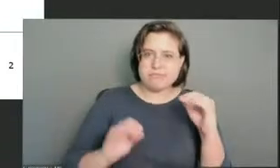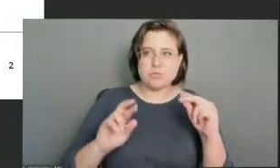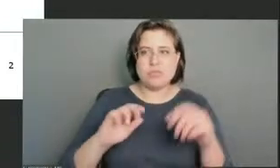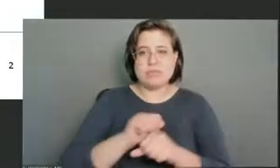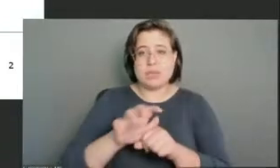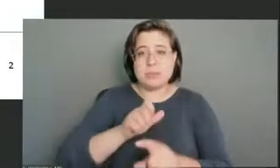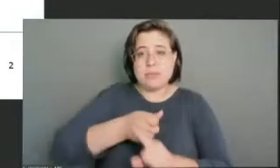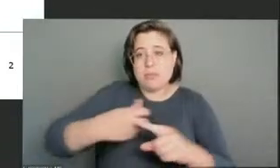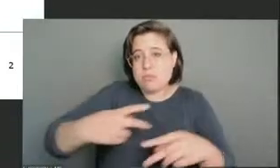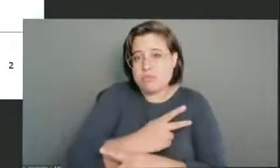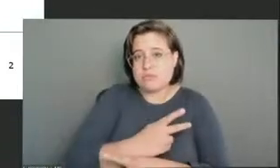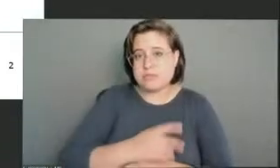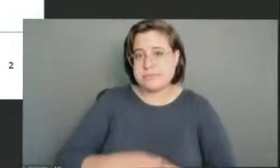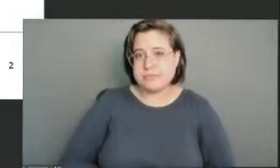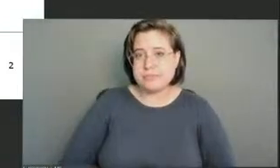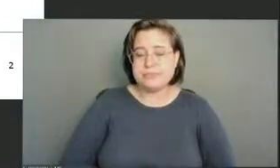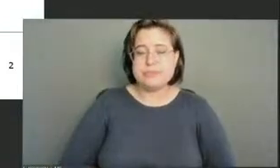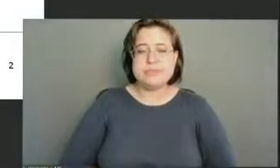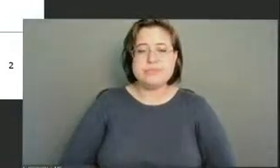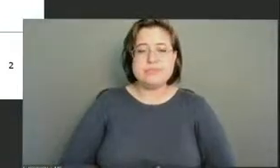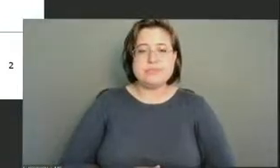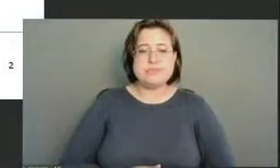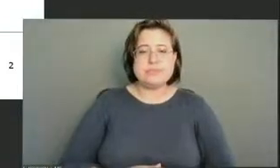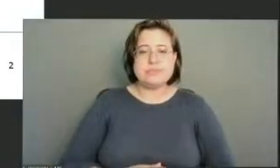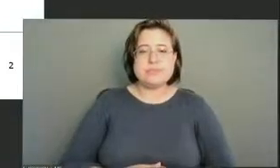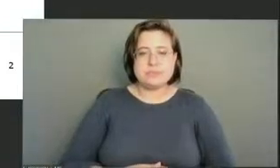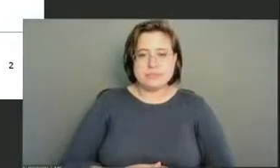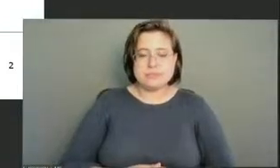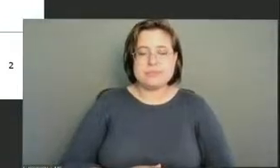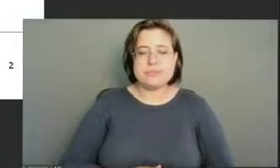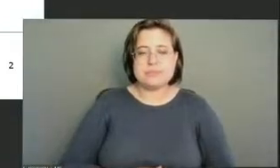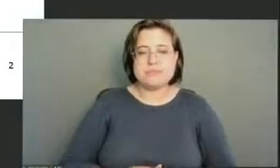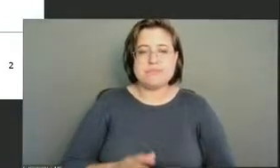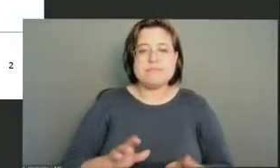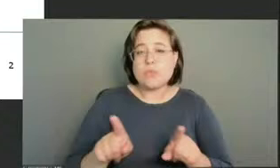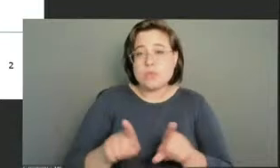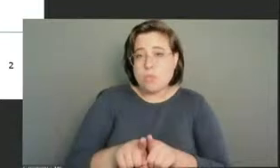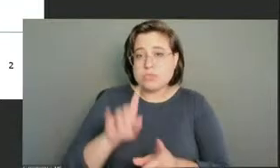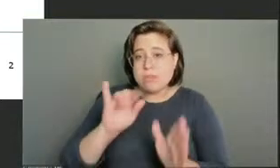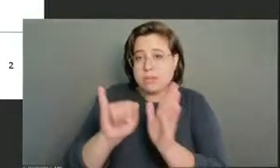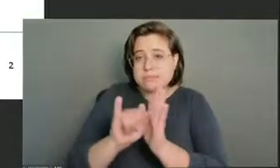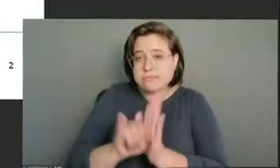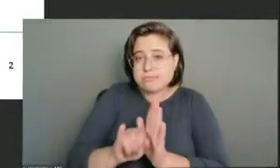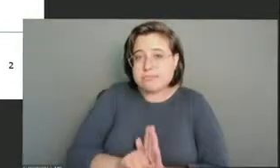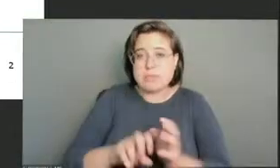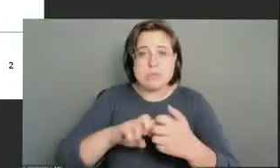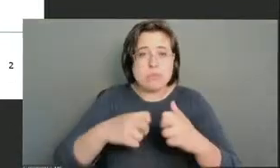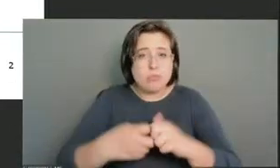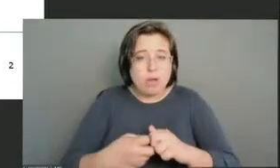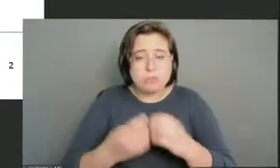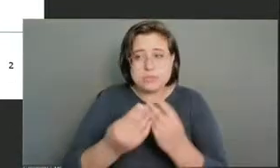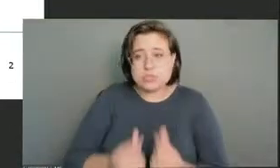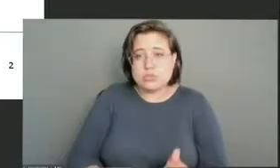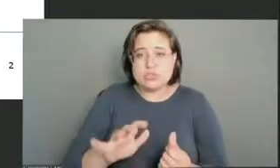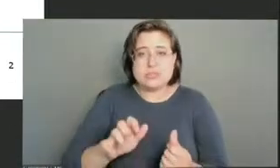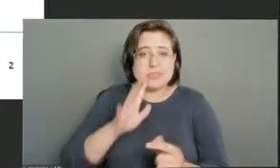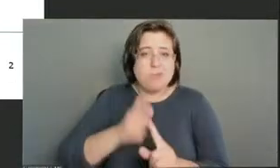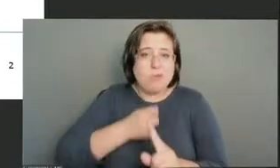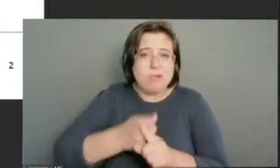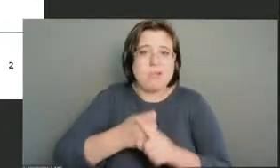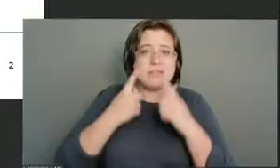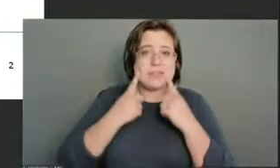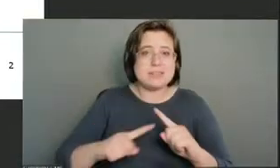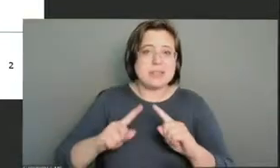pandemic, and as well identify ways that we could prevent such inequities in the future. So as Madam